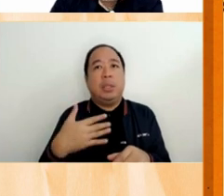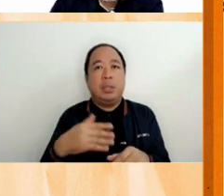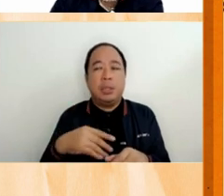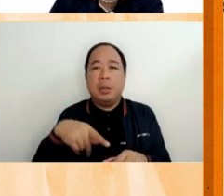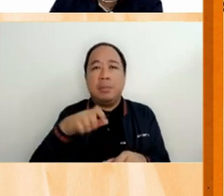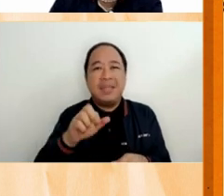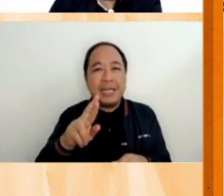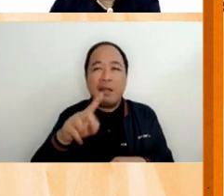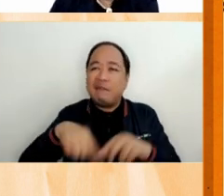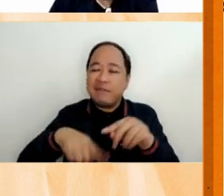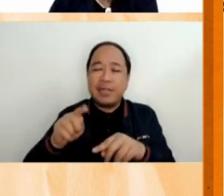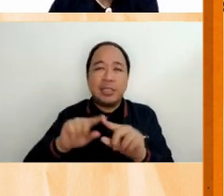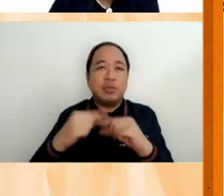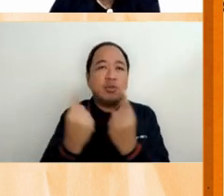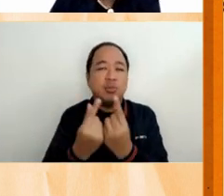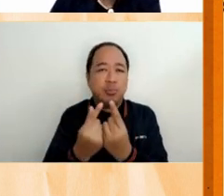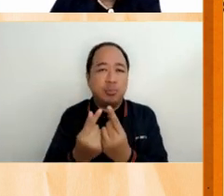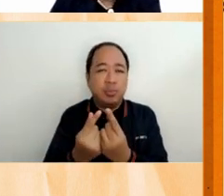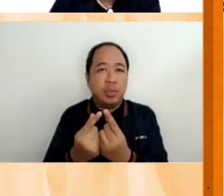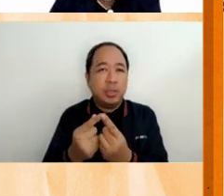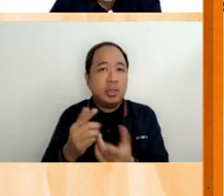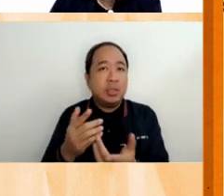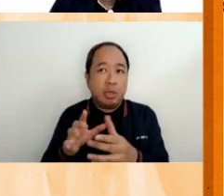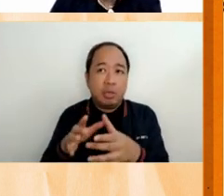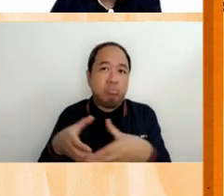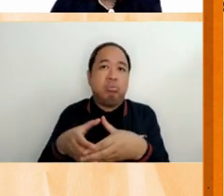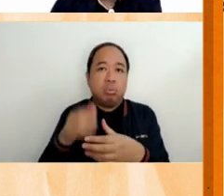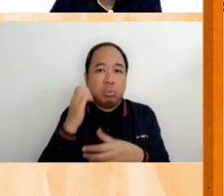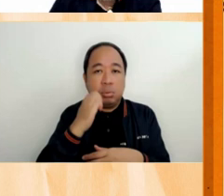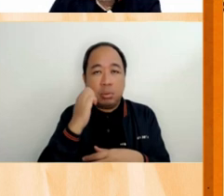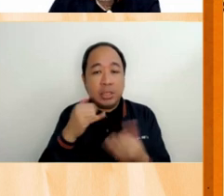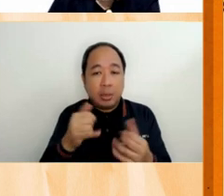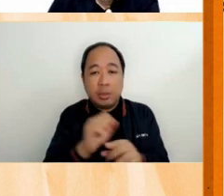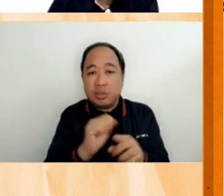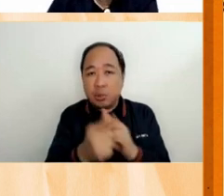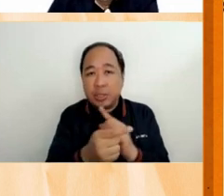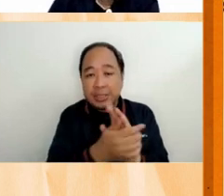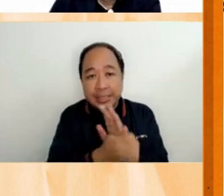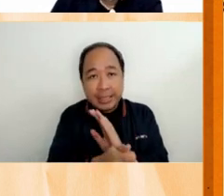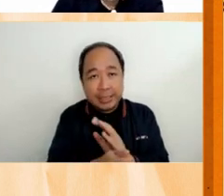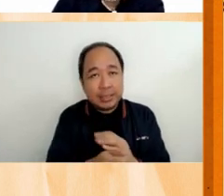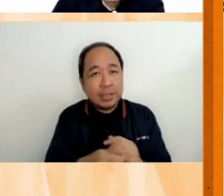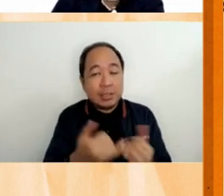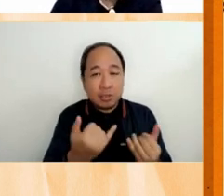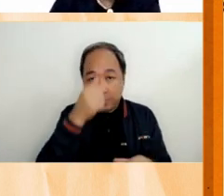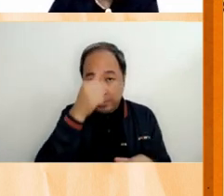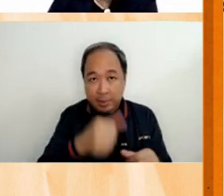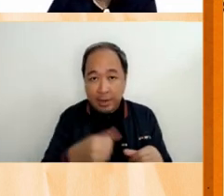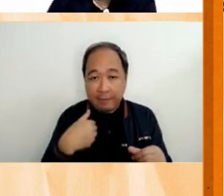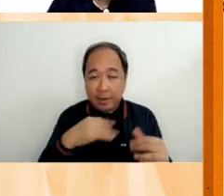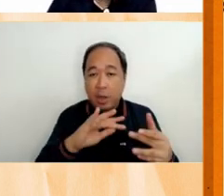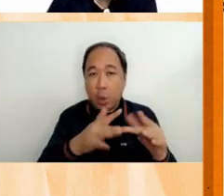for more than 2 years. So if these kids are not integrating well, it can lead to mental health issues